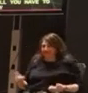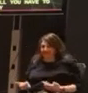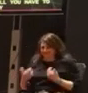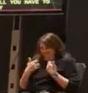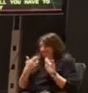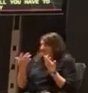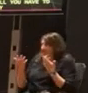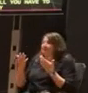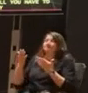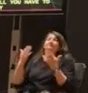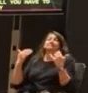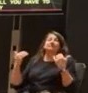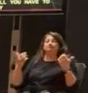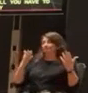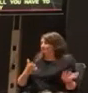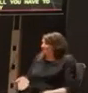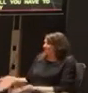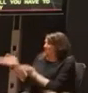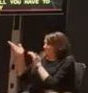you, everyone.